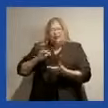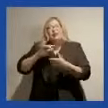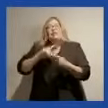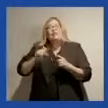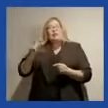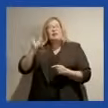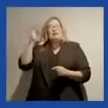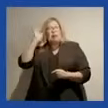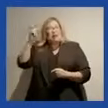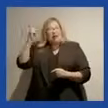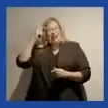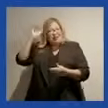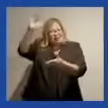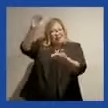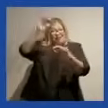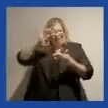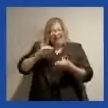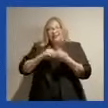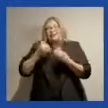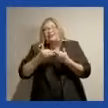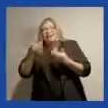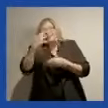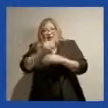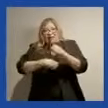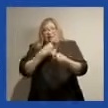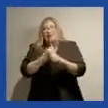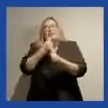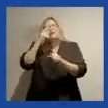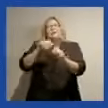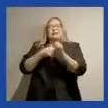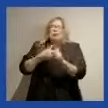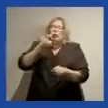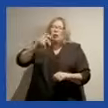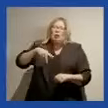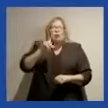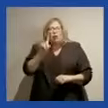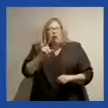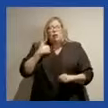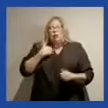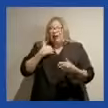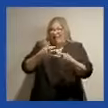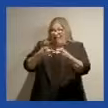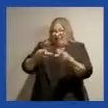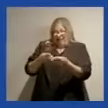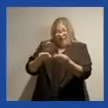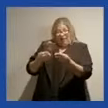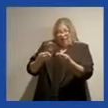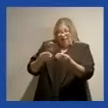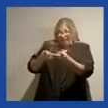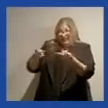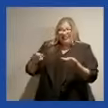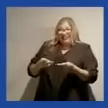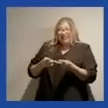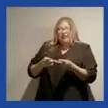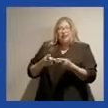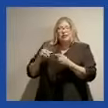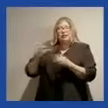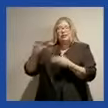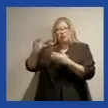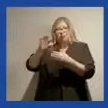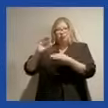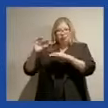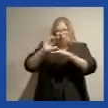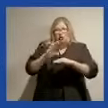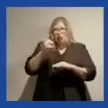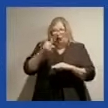that leverage from the federal government over the next 5 years pursuant to Prop 1. We have facilities grants that we think we can incorporate into